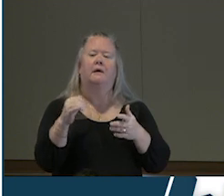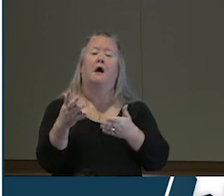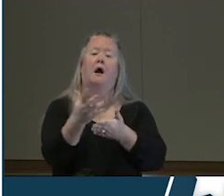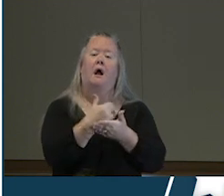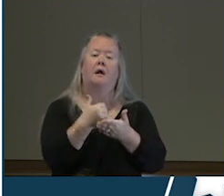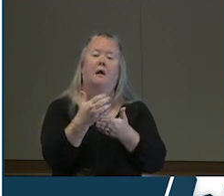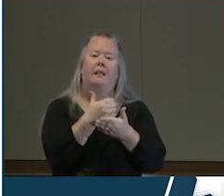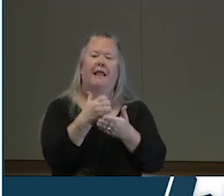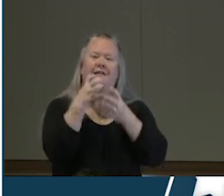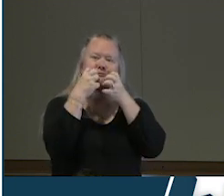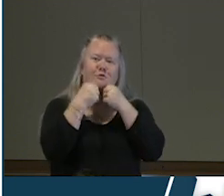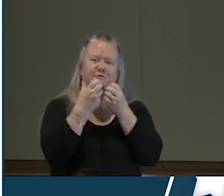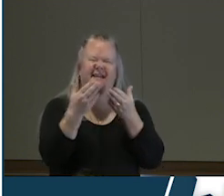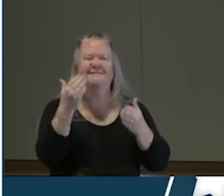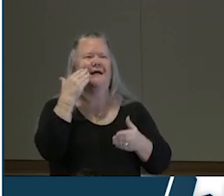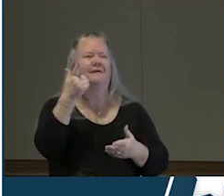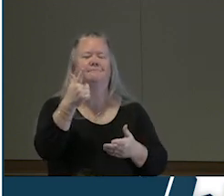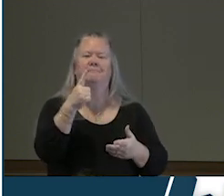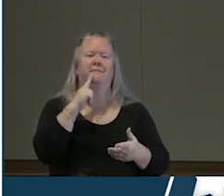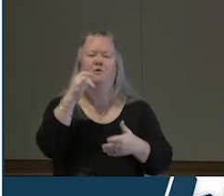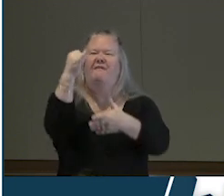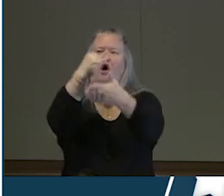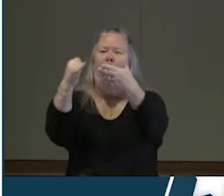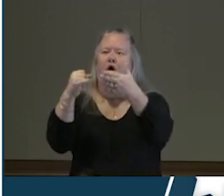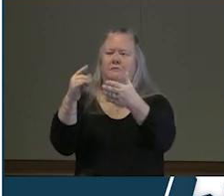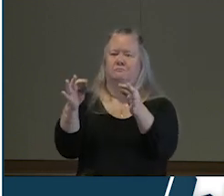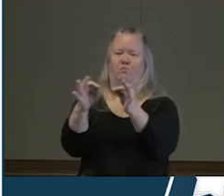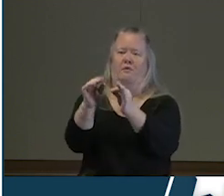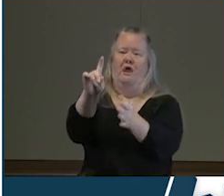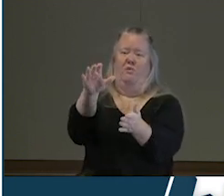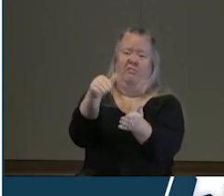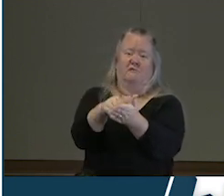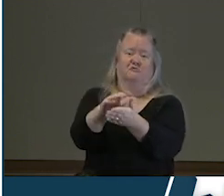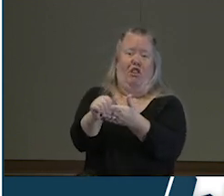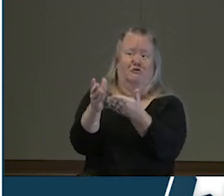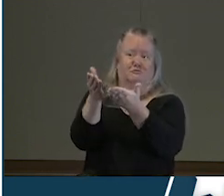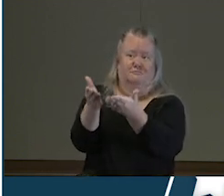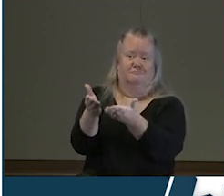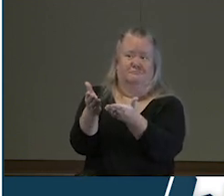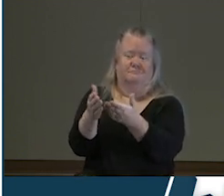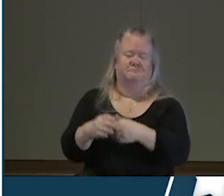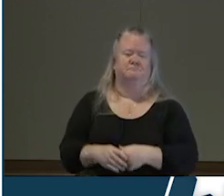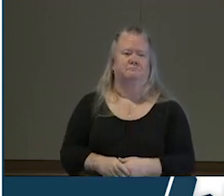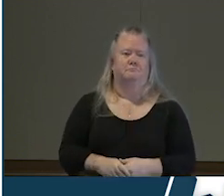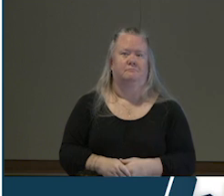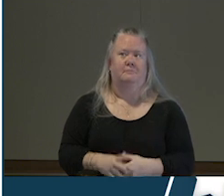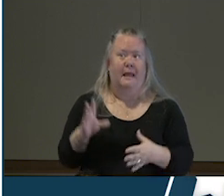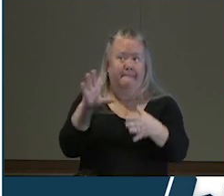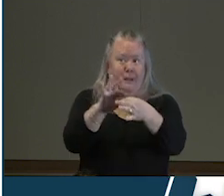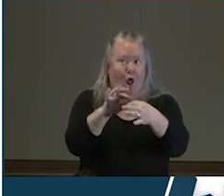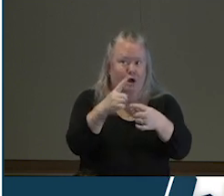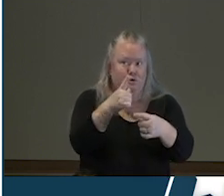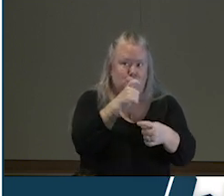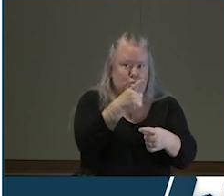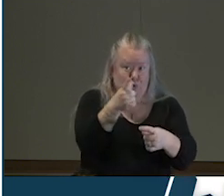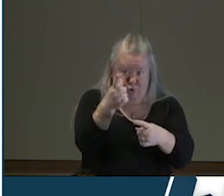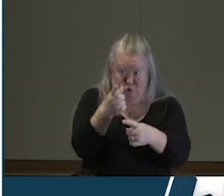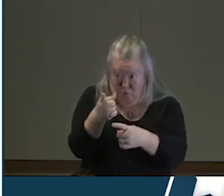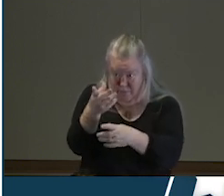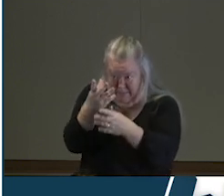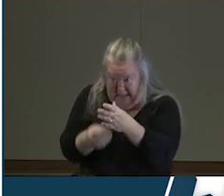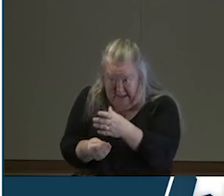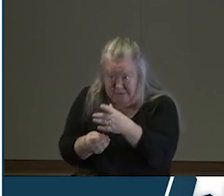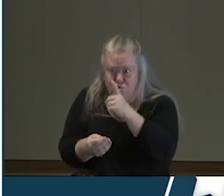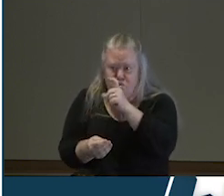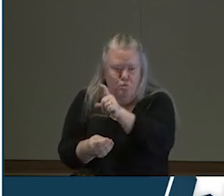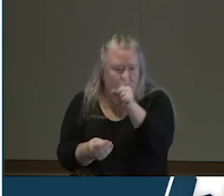collectibles, right? If you've got a piece of art worth $100,000, it belongs to someone when you pass,